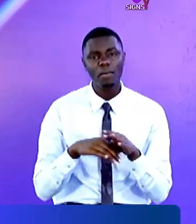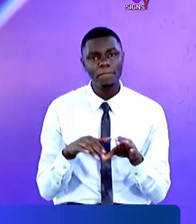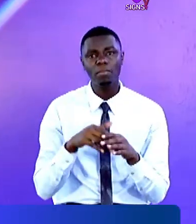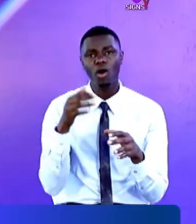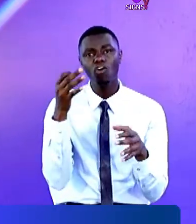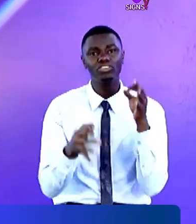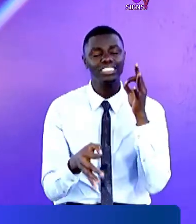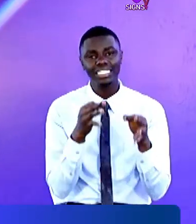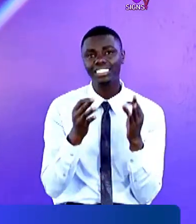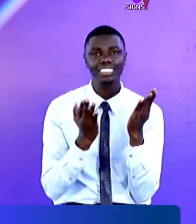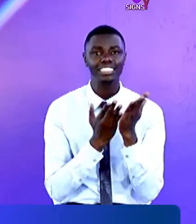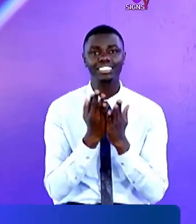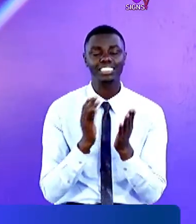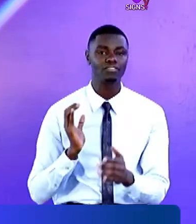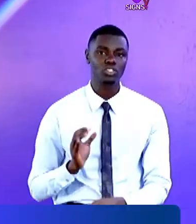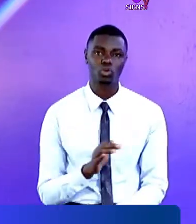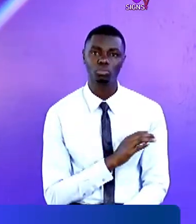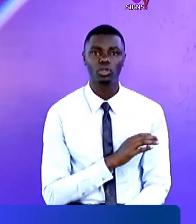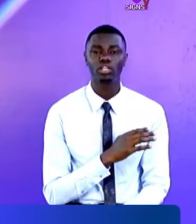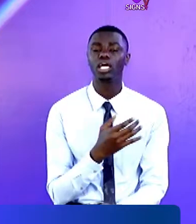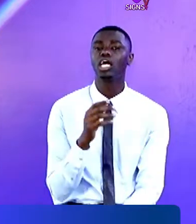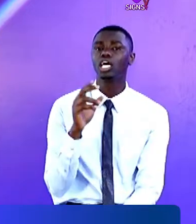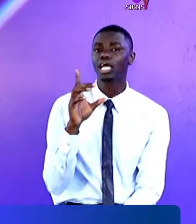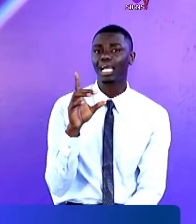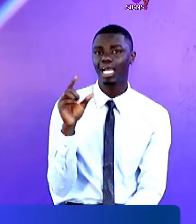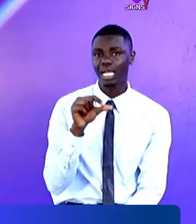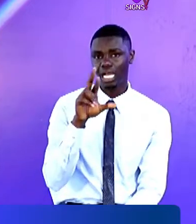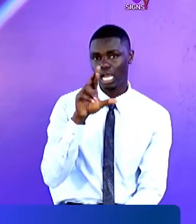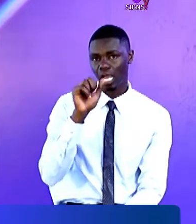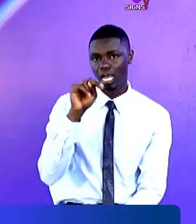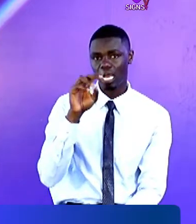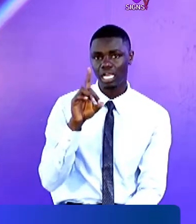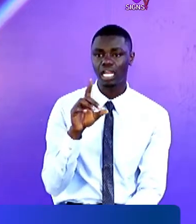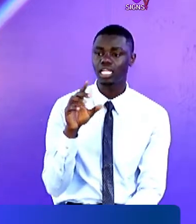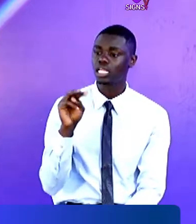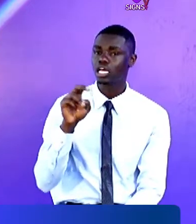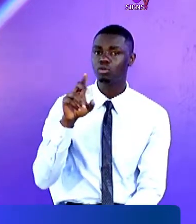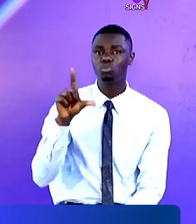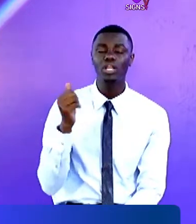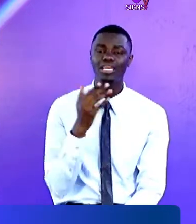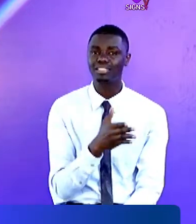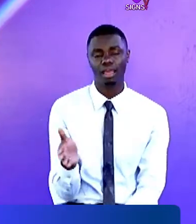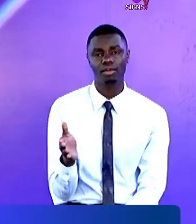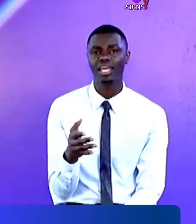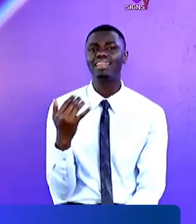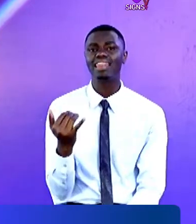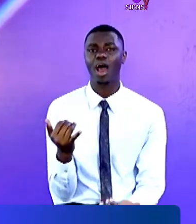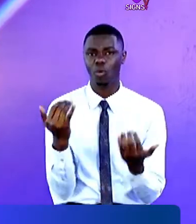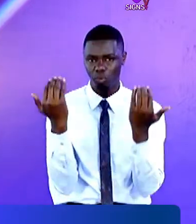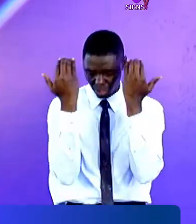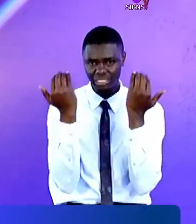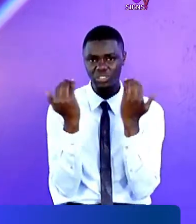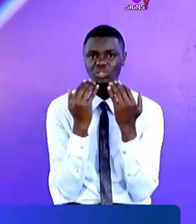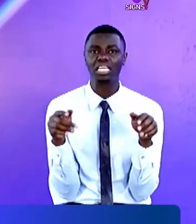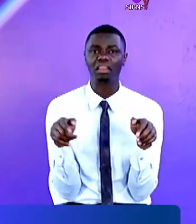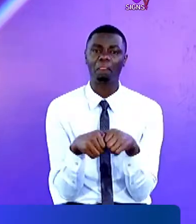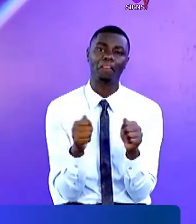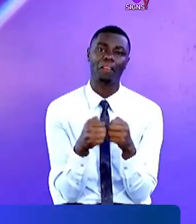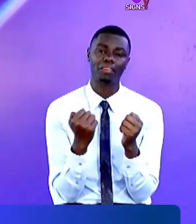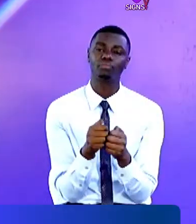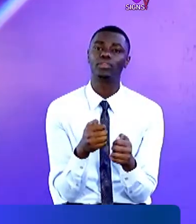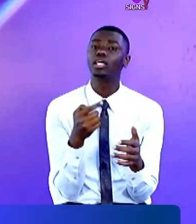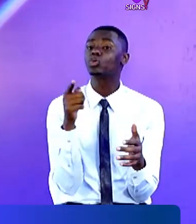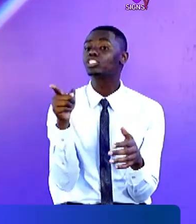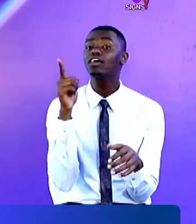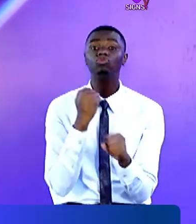Justice Service Commission, like Grand Mola was there. Now judiciary is rotten. So what did Grand Mola do on the rottenness of